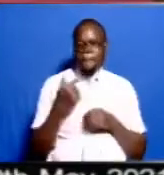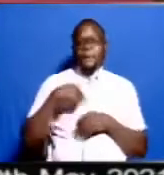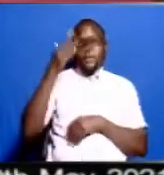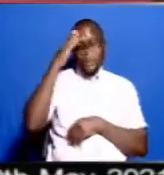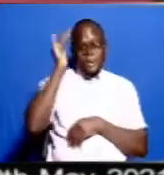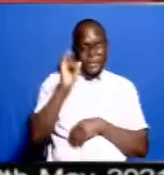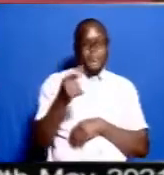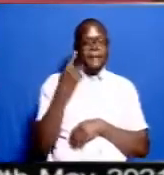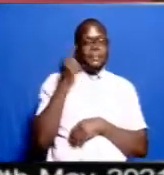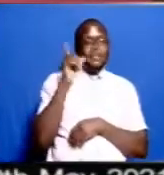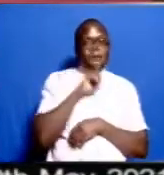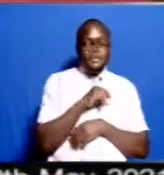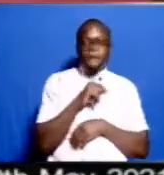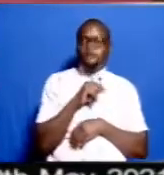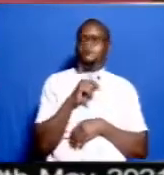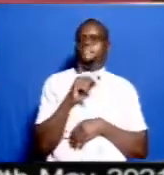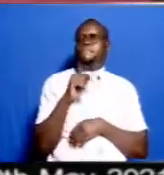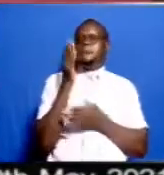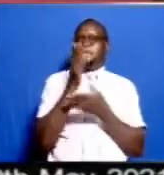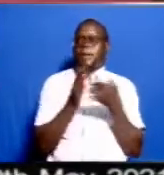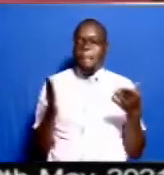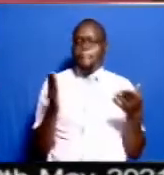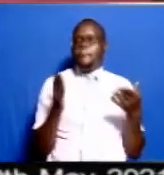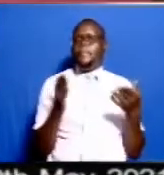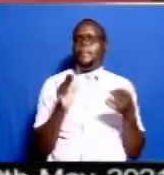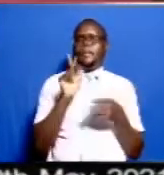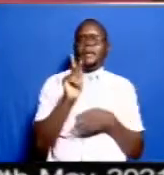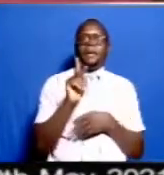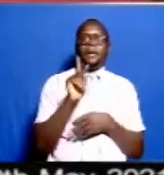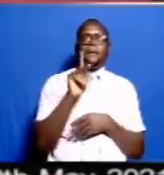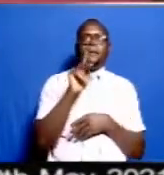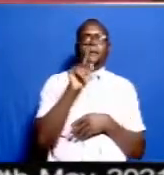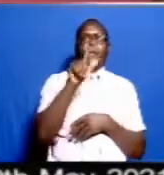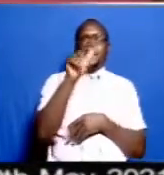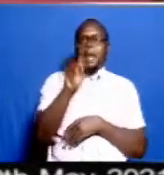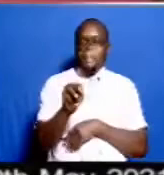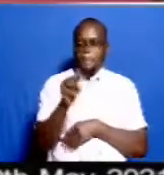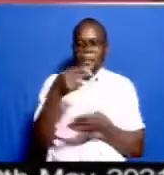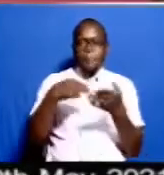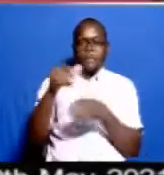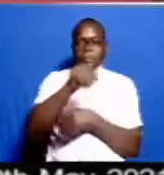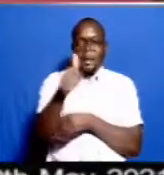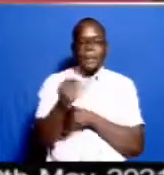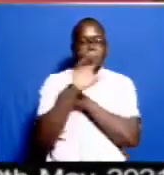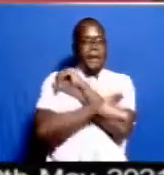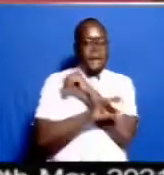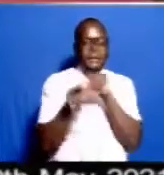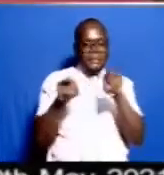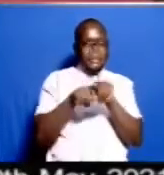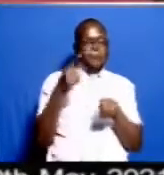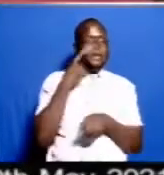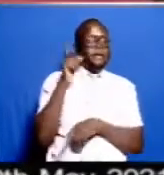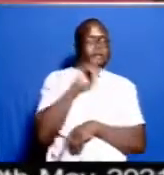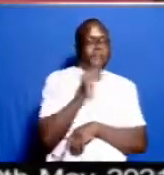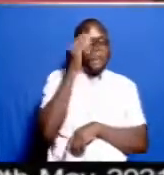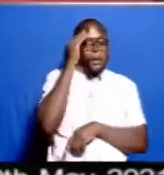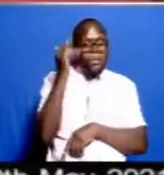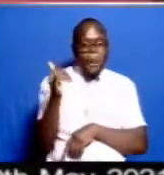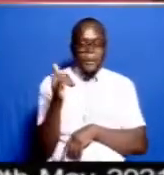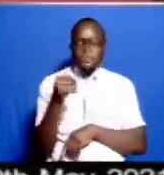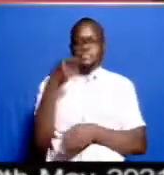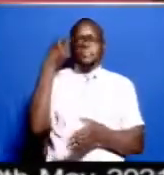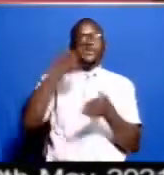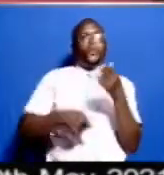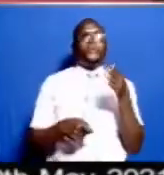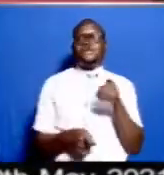we've seen even takeovers in terms of KLM being bought by other countries as well because of the cost at